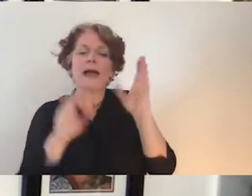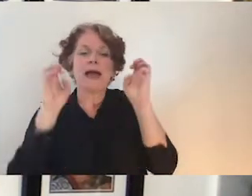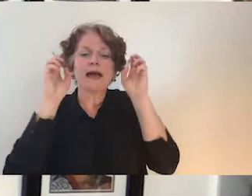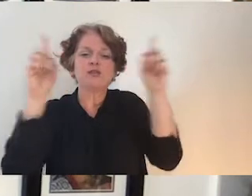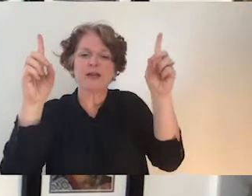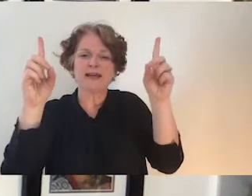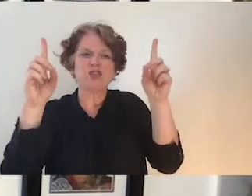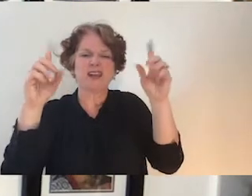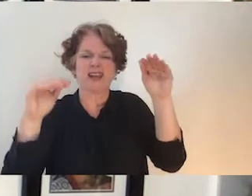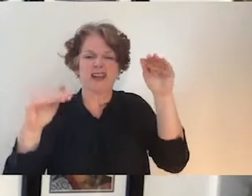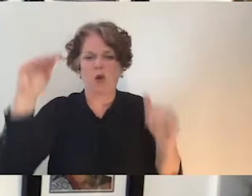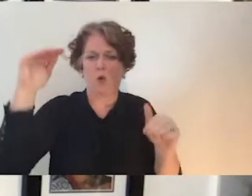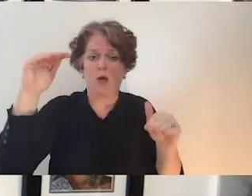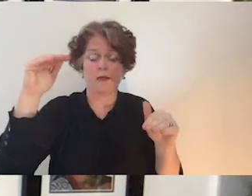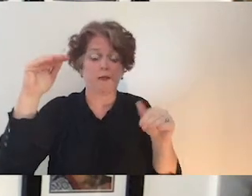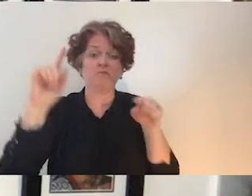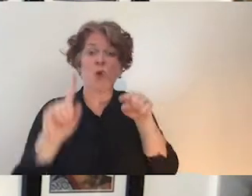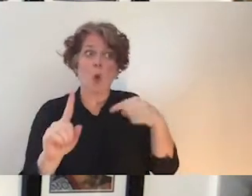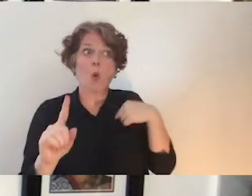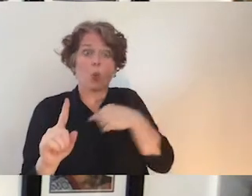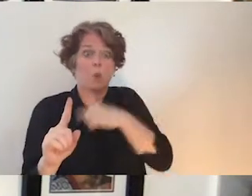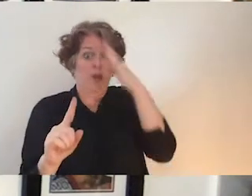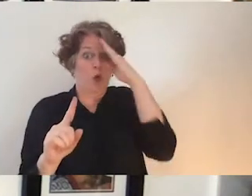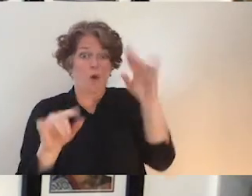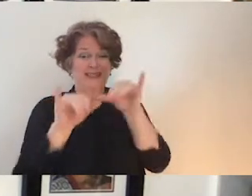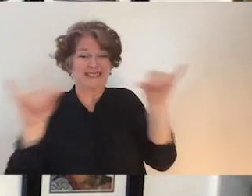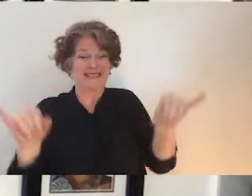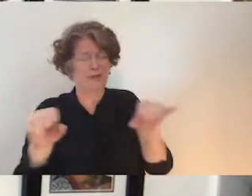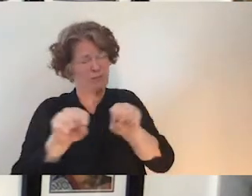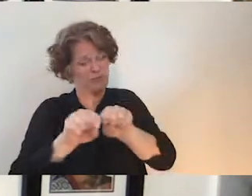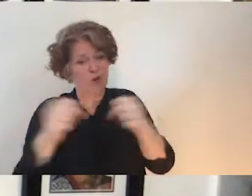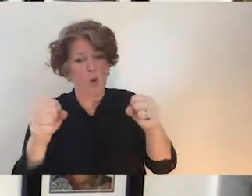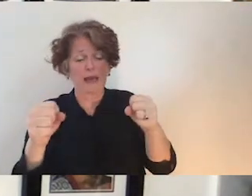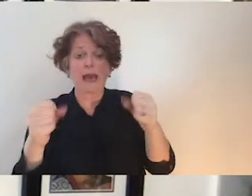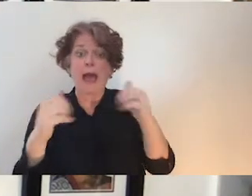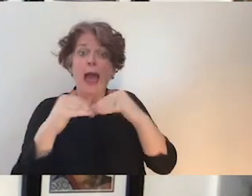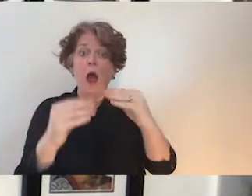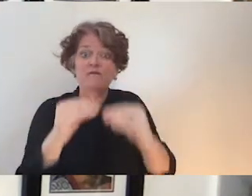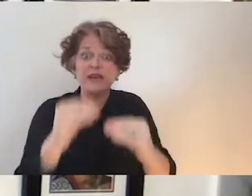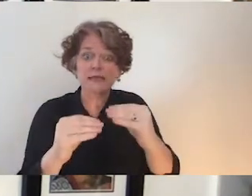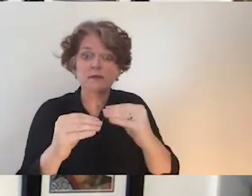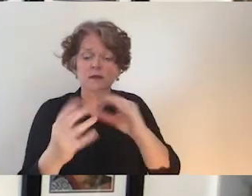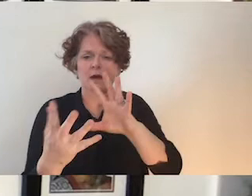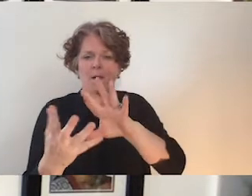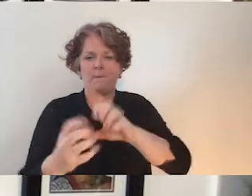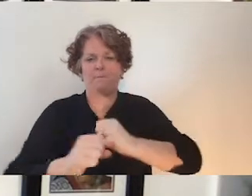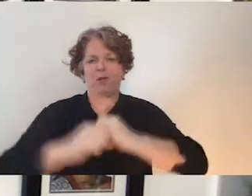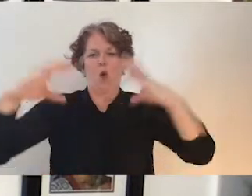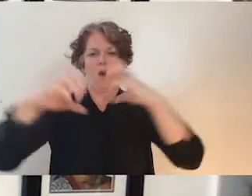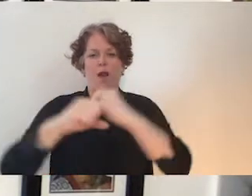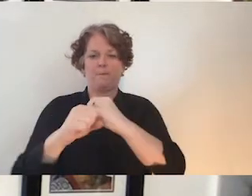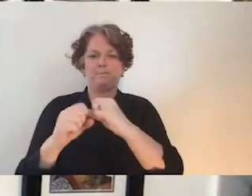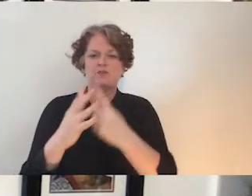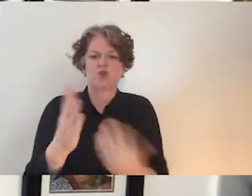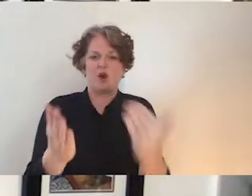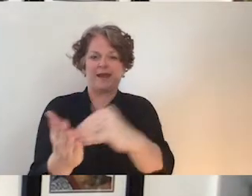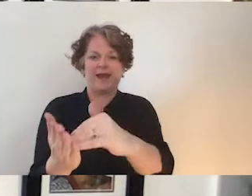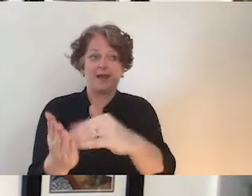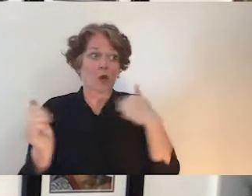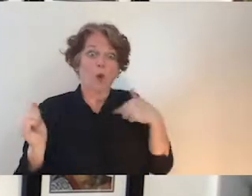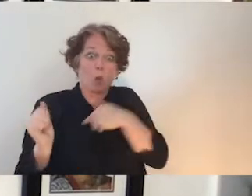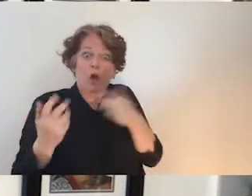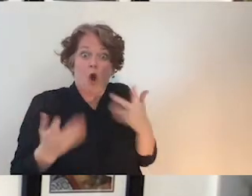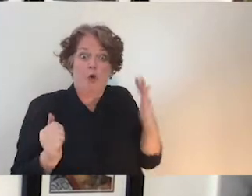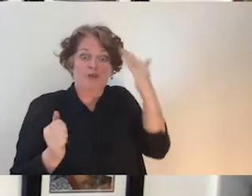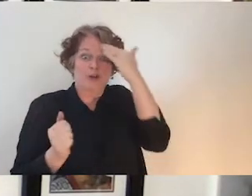have long said that the system is so broken, the only way to fix it is to blow it up and start over. But those of us who